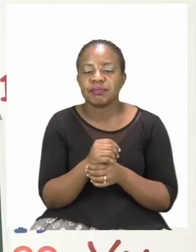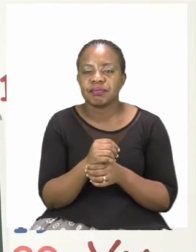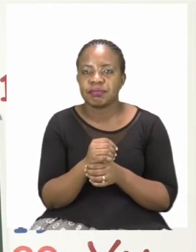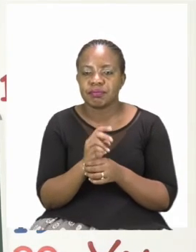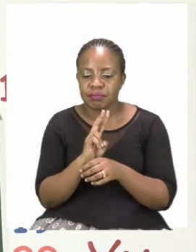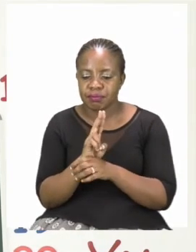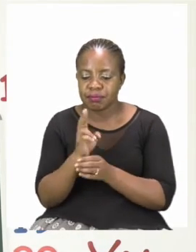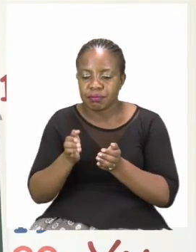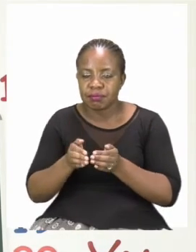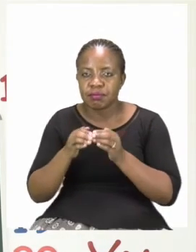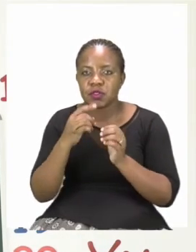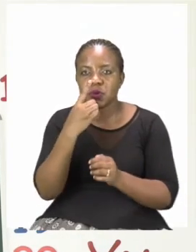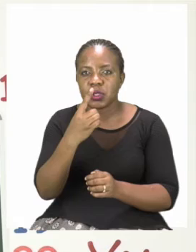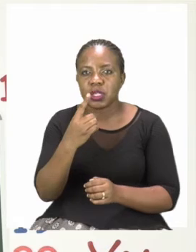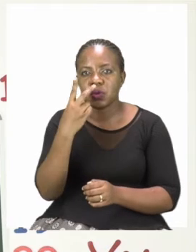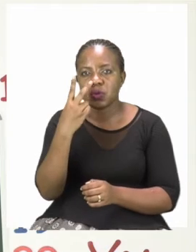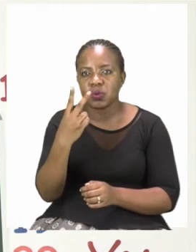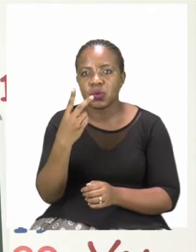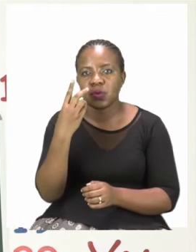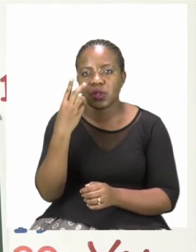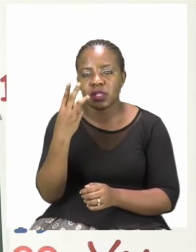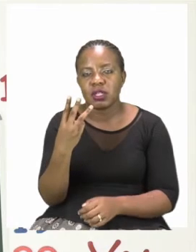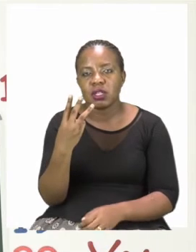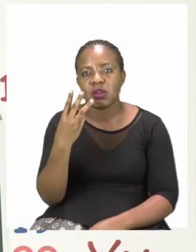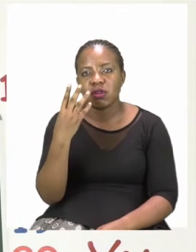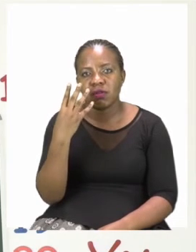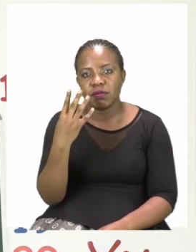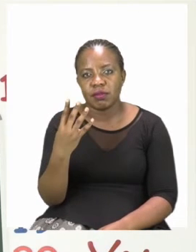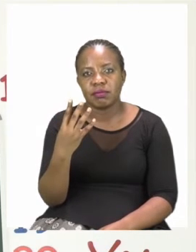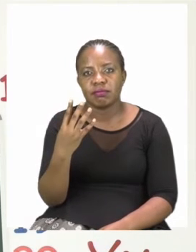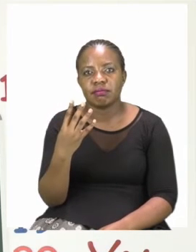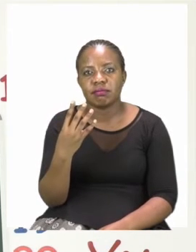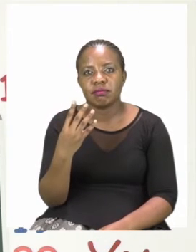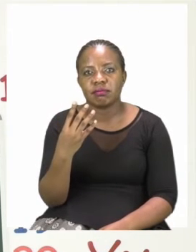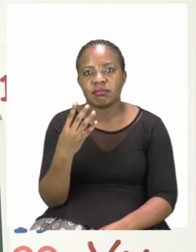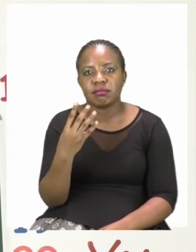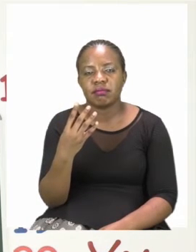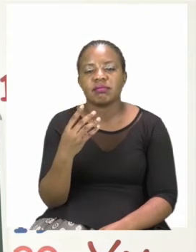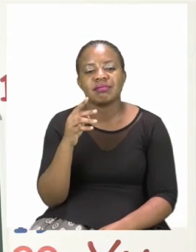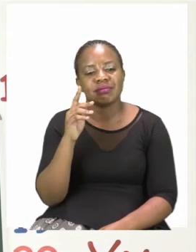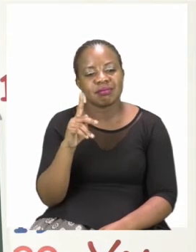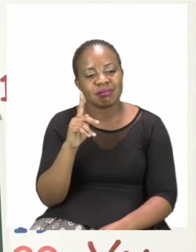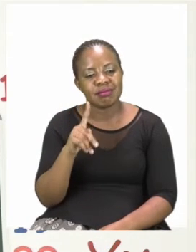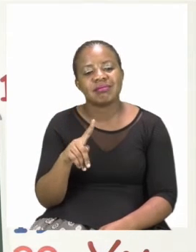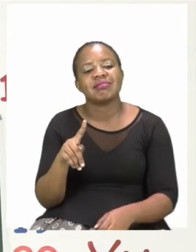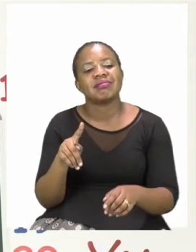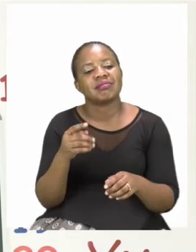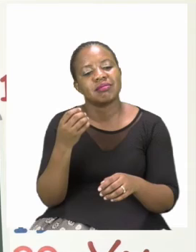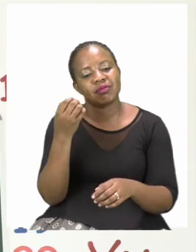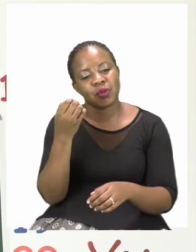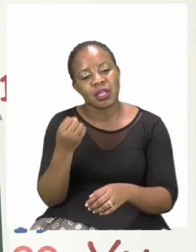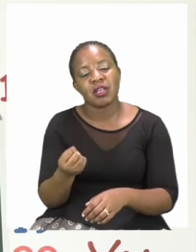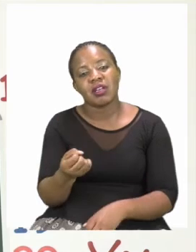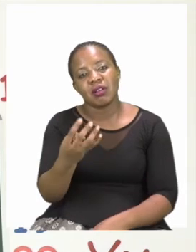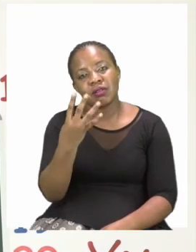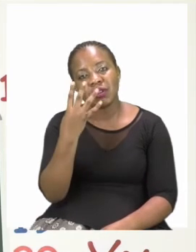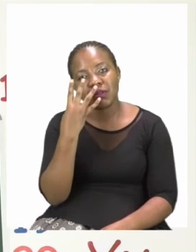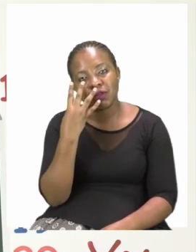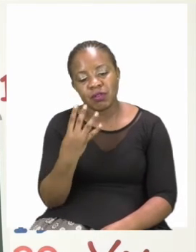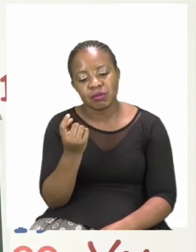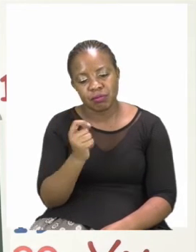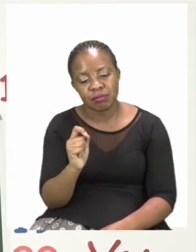the one who was building the house out of wood. His brother saw him, and he also saw the